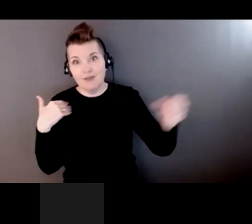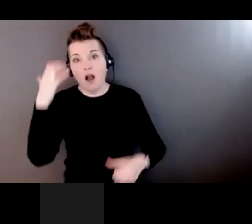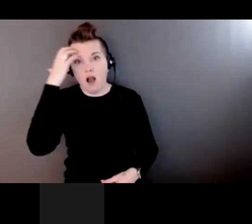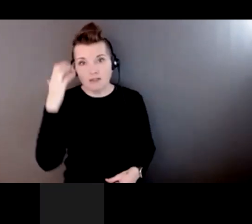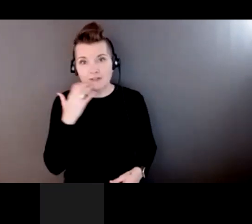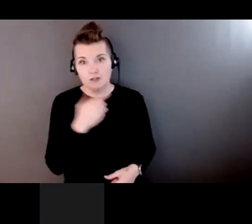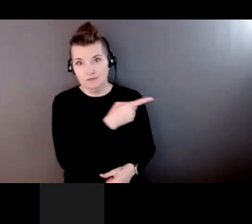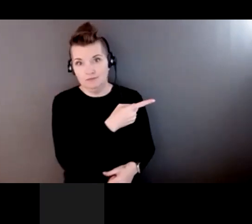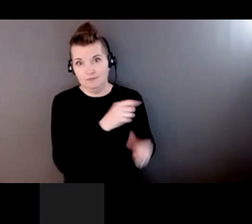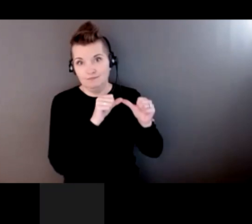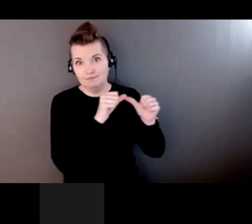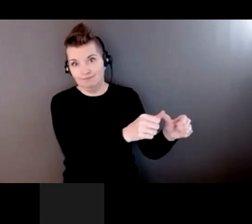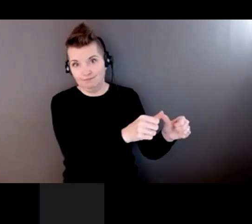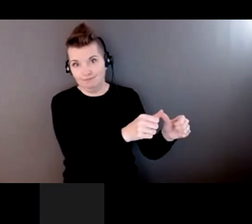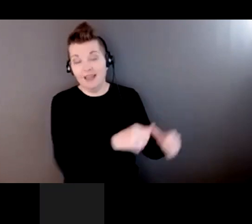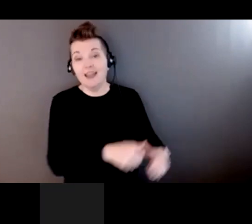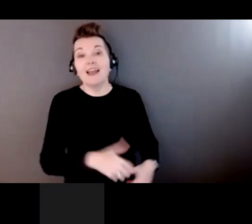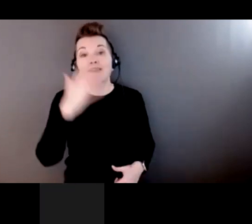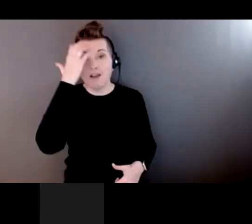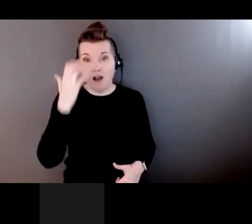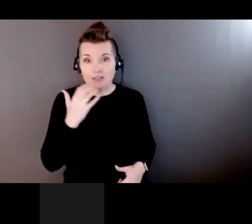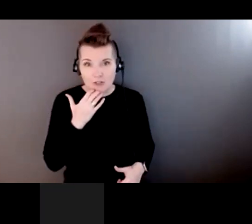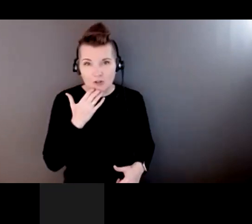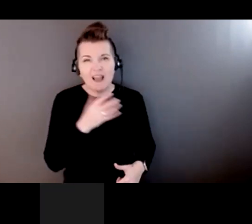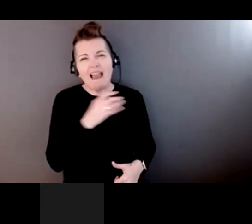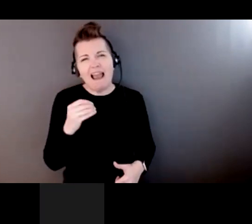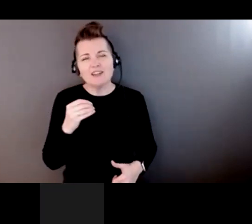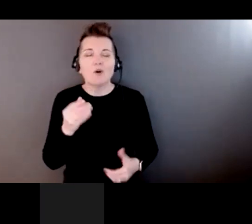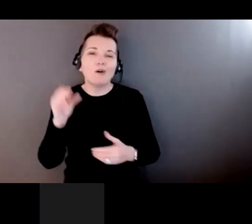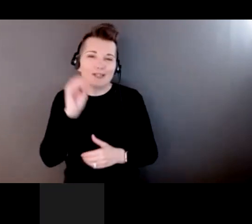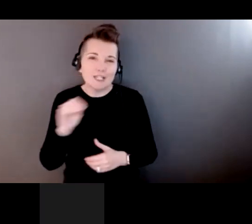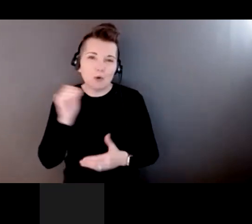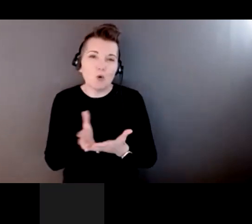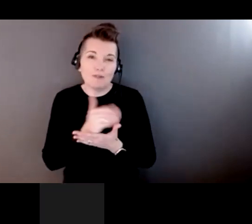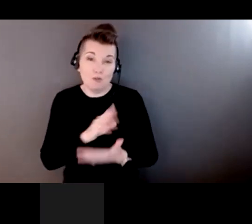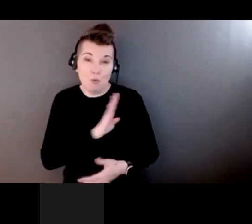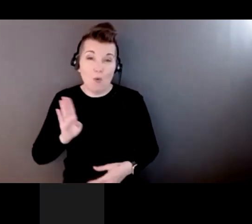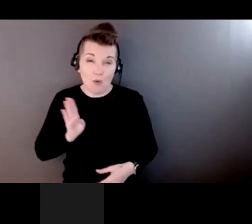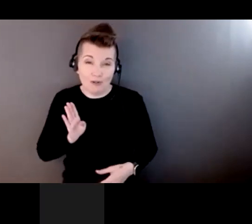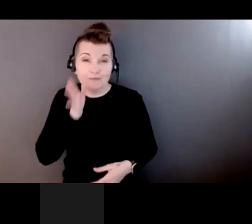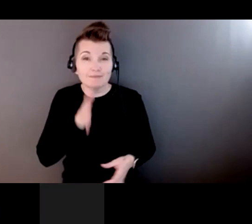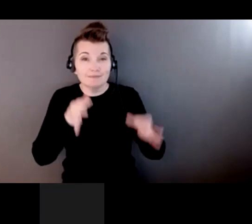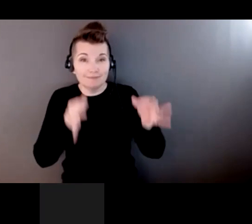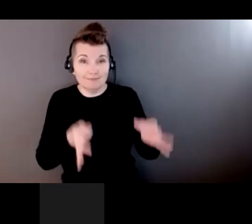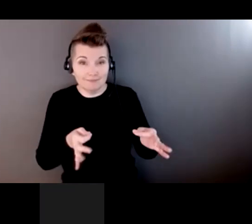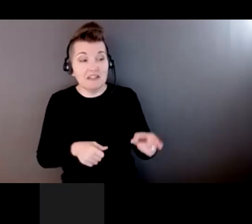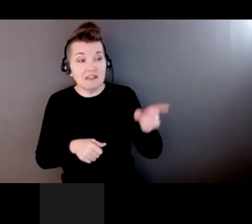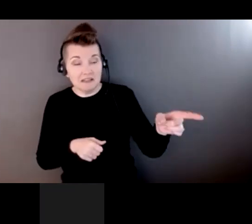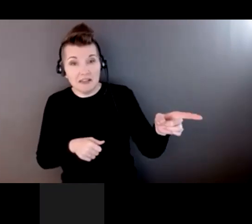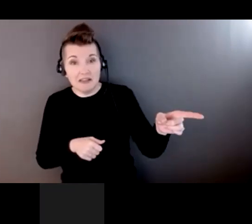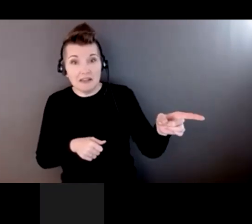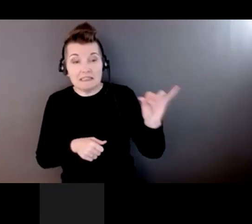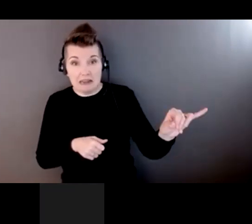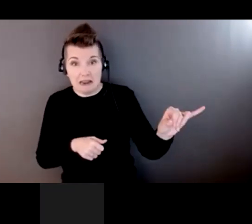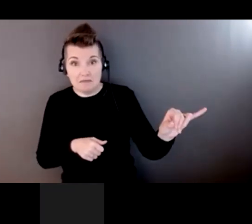to determine at that point, or the review board, the Ontario Review Board, to determine whether or not and when the person should be released